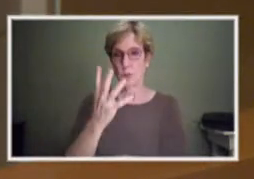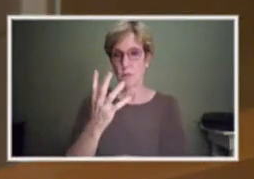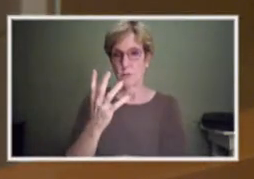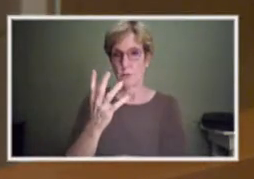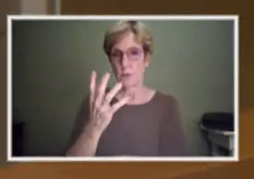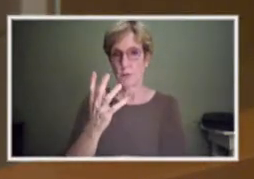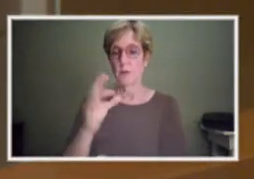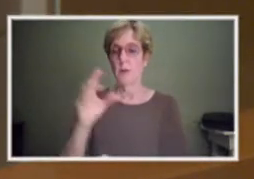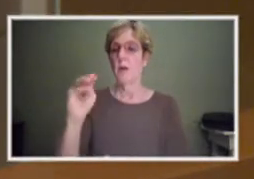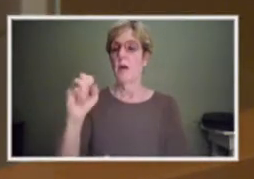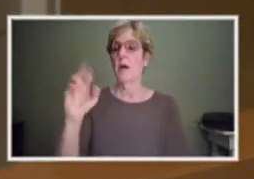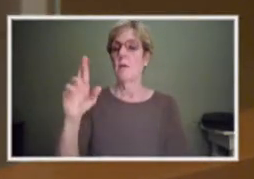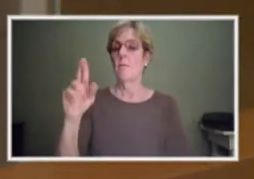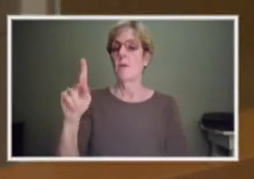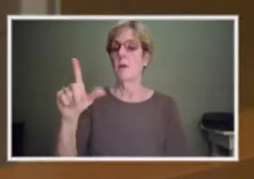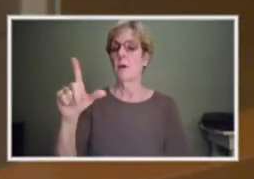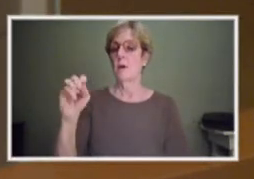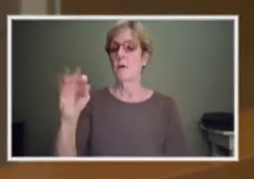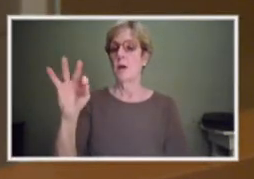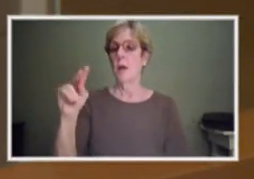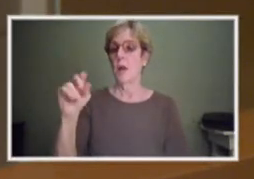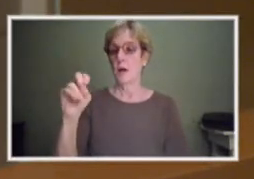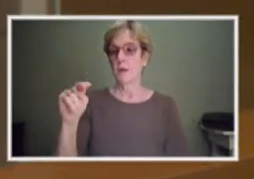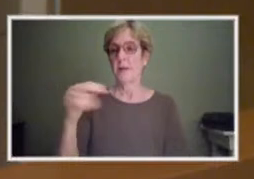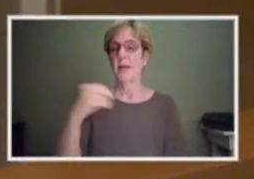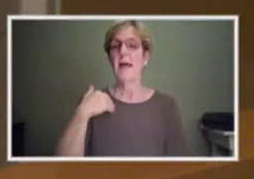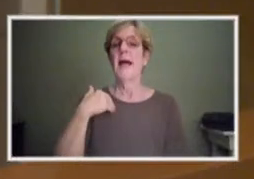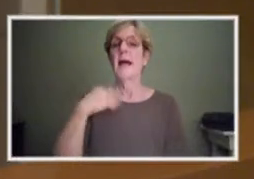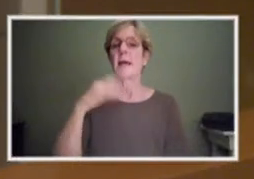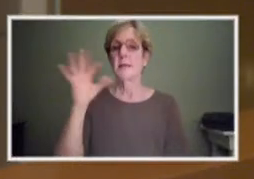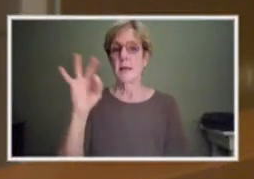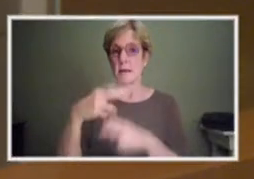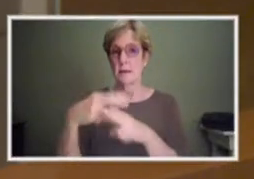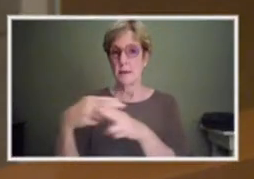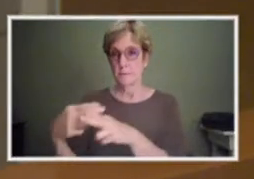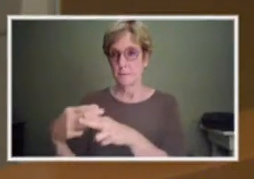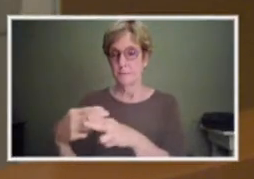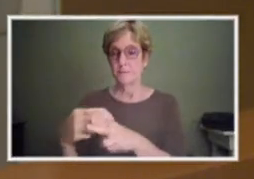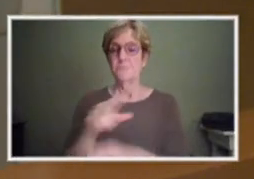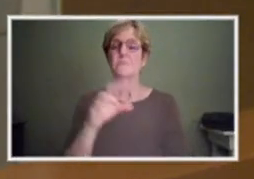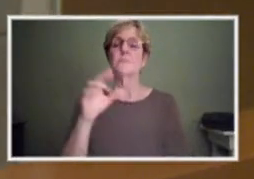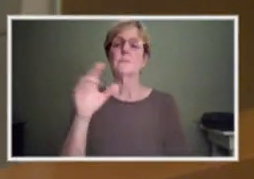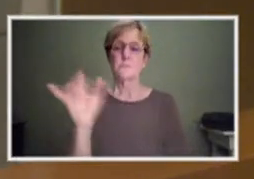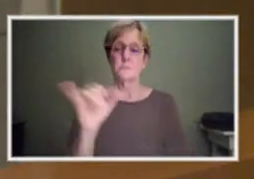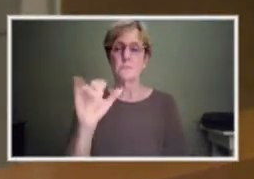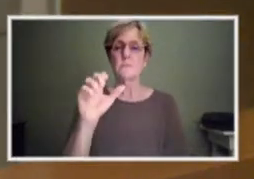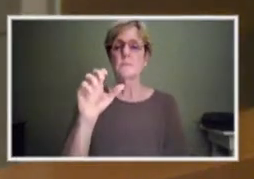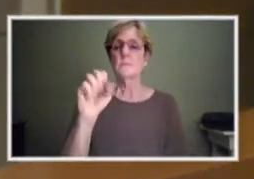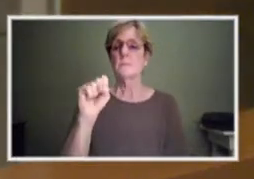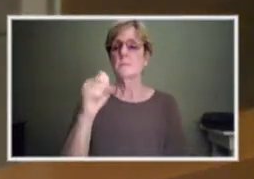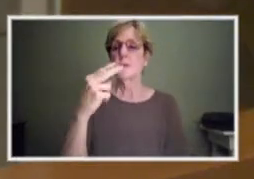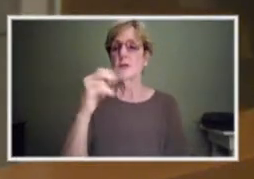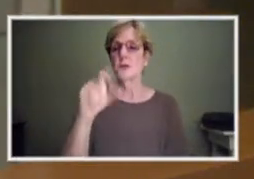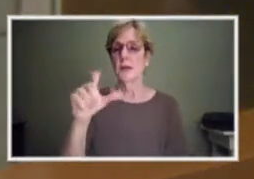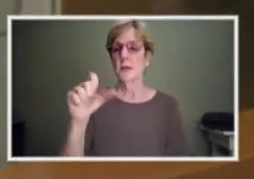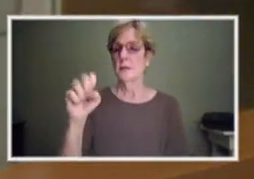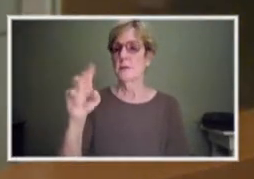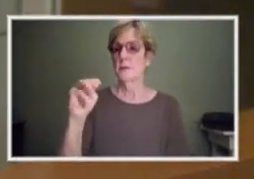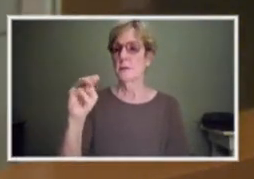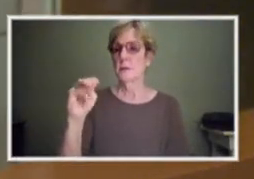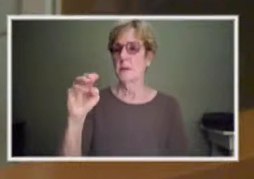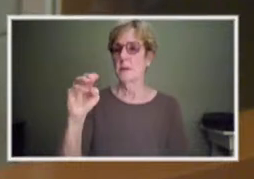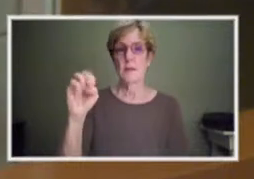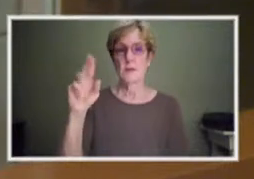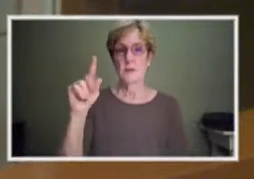Mark Laughlin received 9 nominations, as did Ashelle Summerman. For